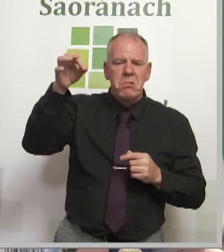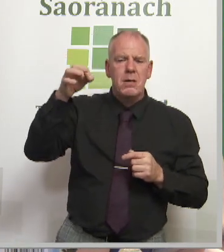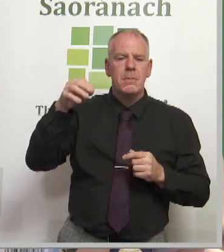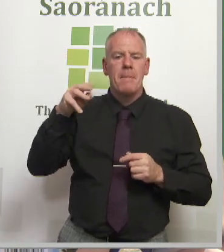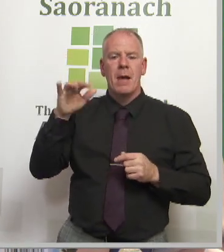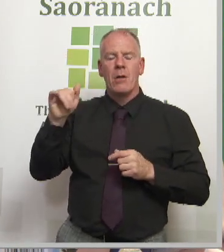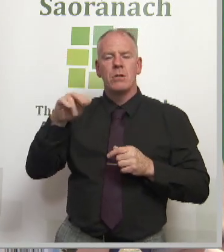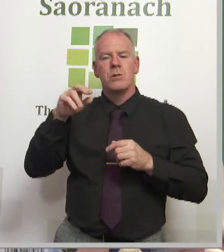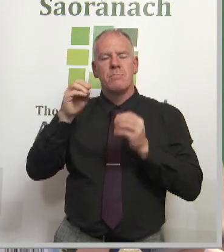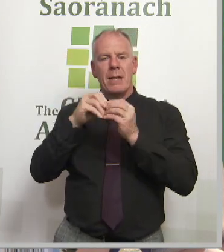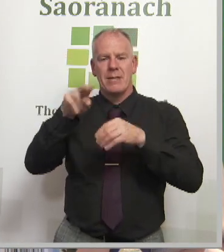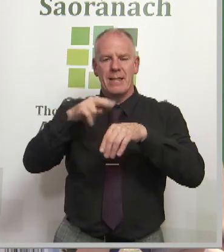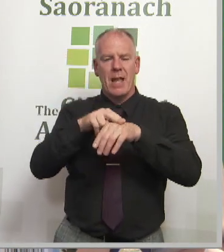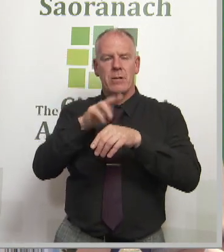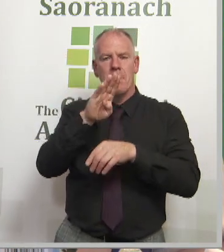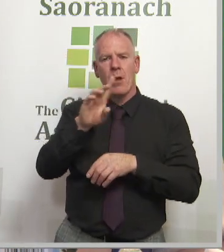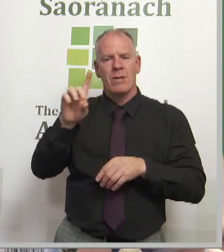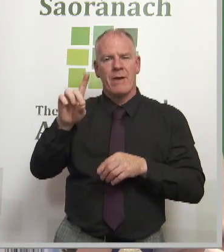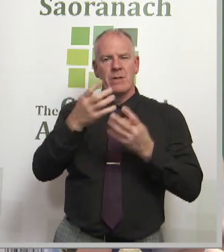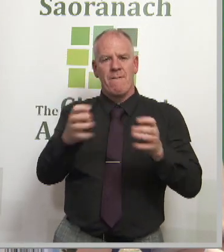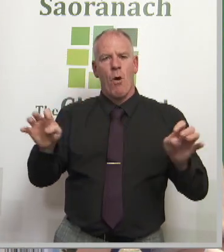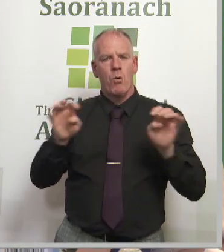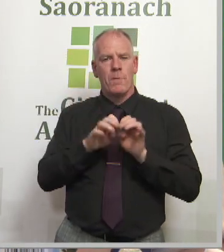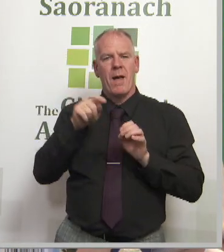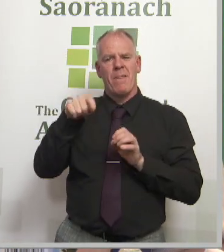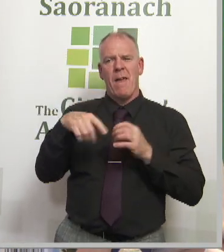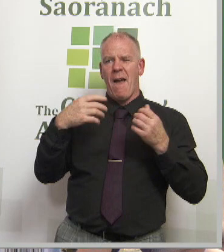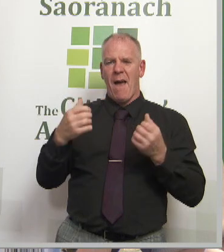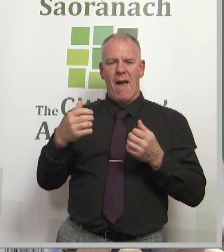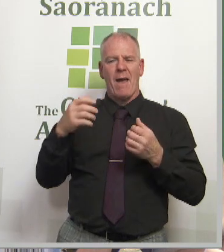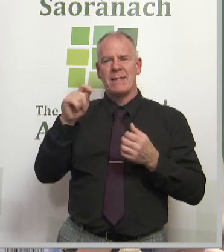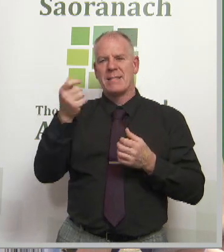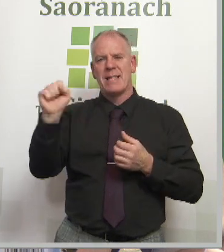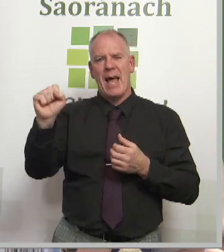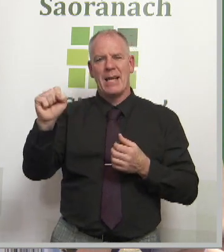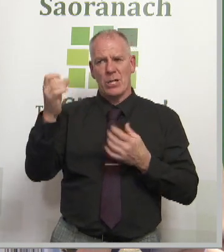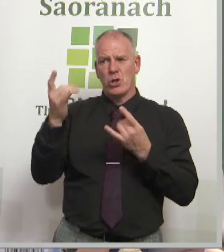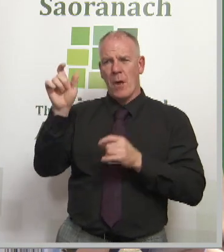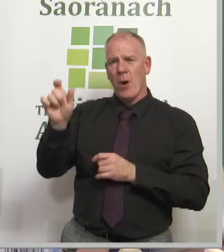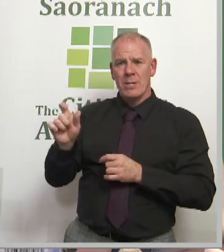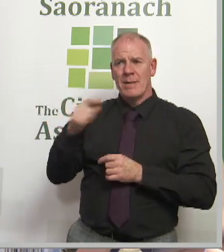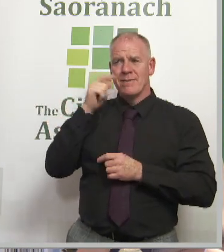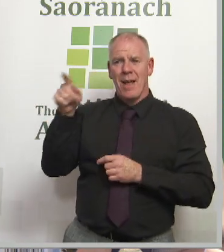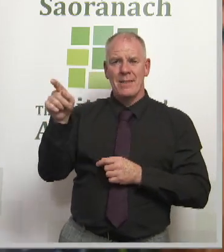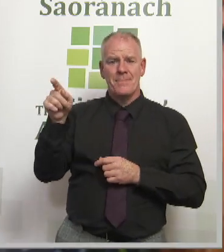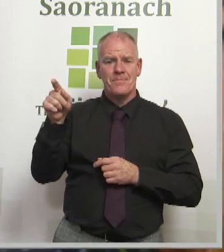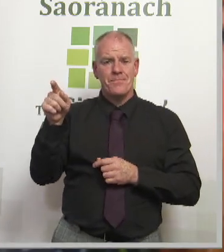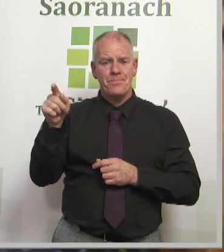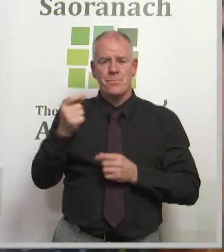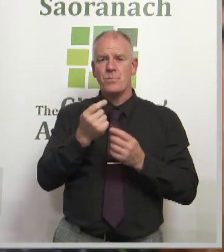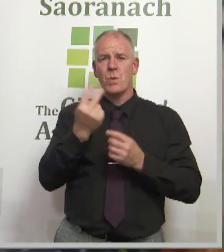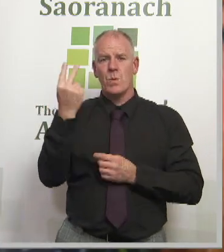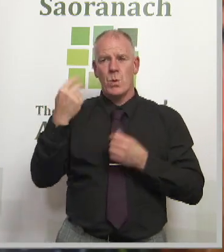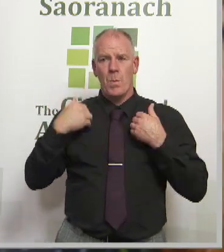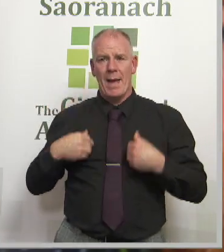to the National Biodiversity Forum, for example, which Tasman Crow is chairman of. But Taz will tell you, like, there's, you know, 2 men and a